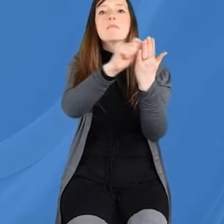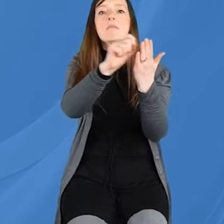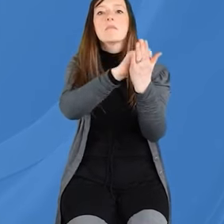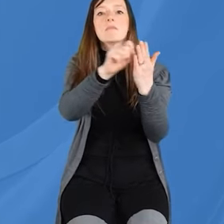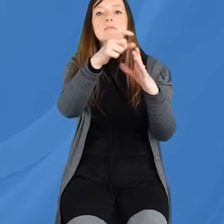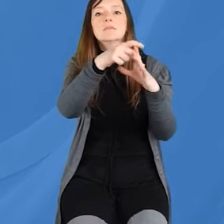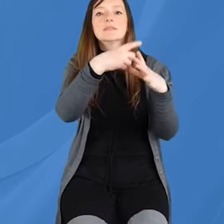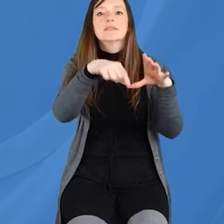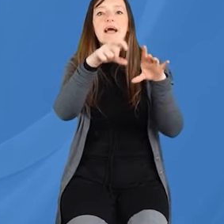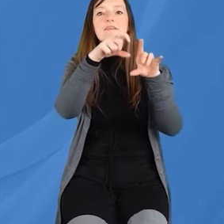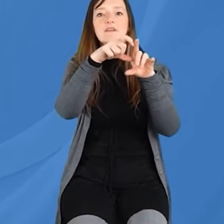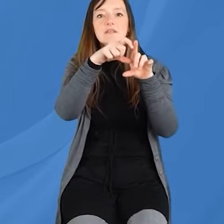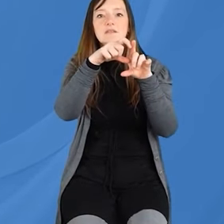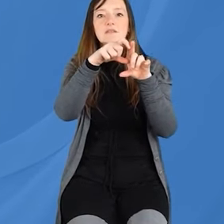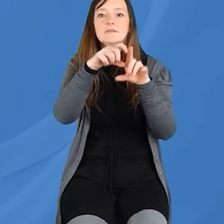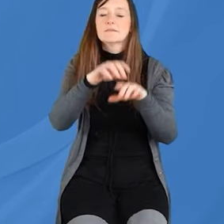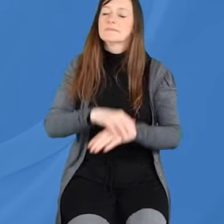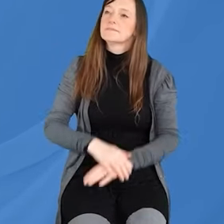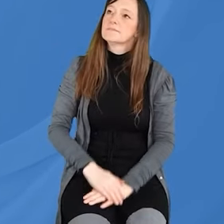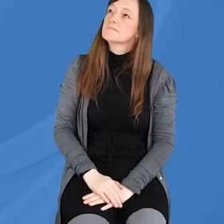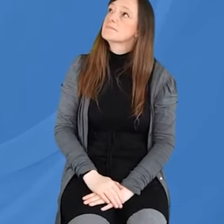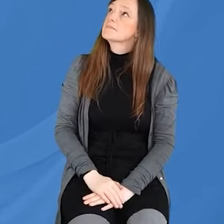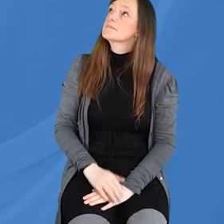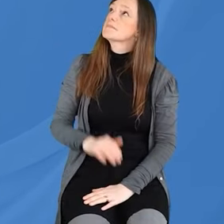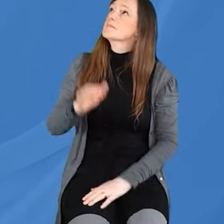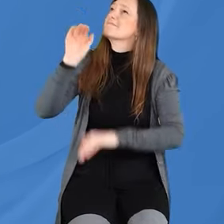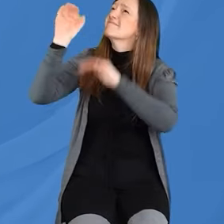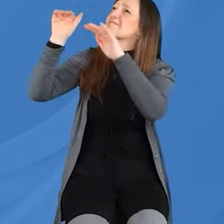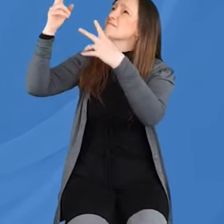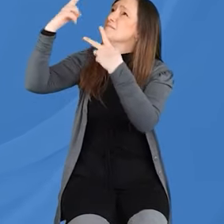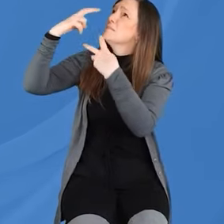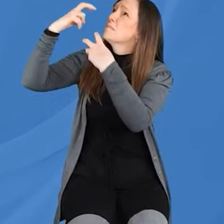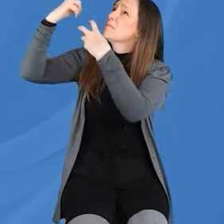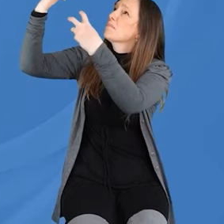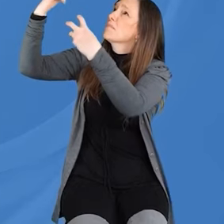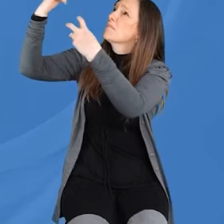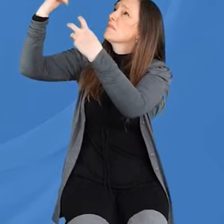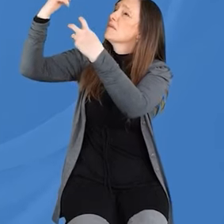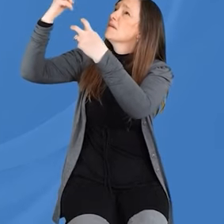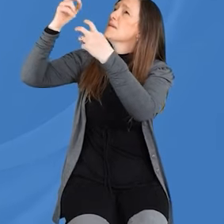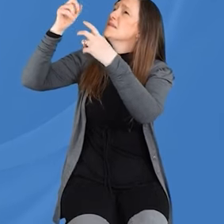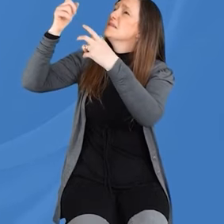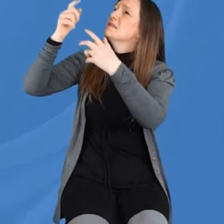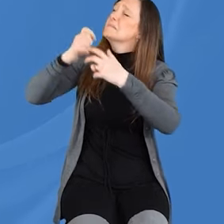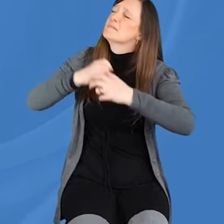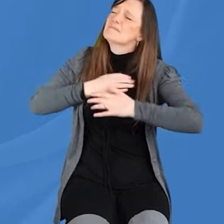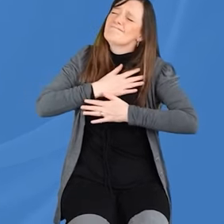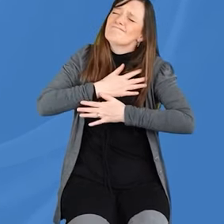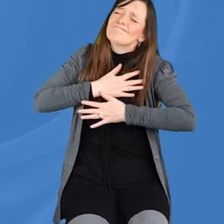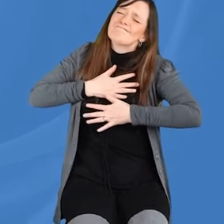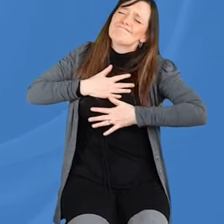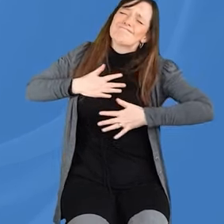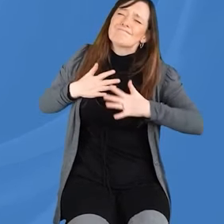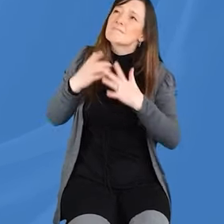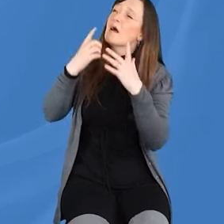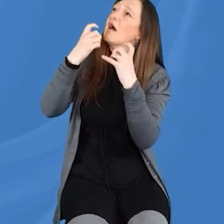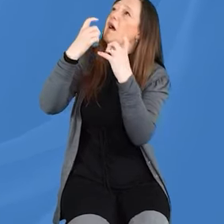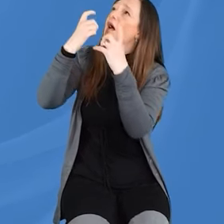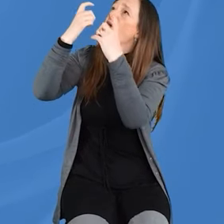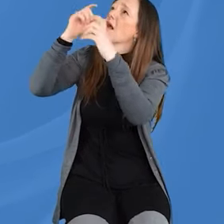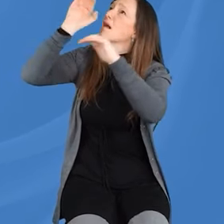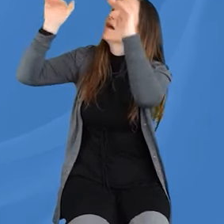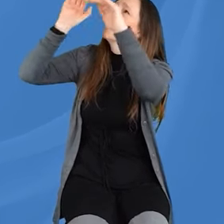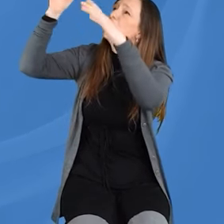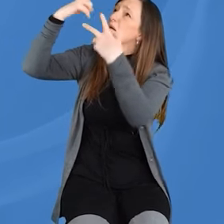Give ear to my words, O Lord. Consider my groaning. Give attention to the sound of